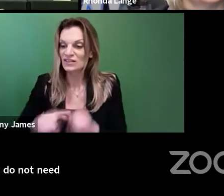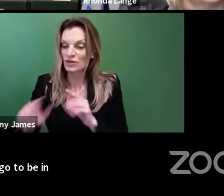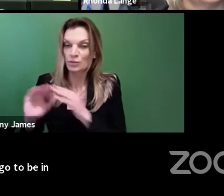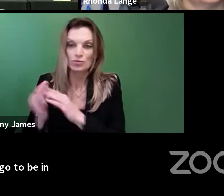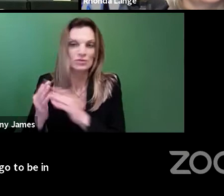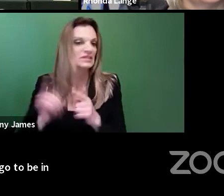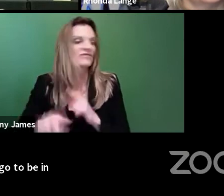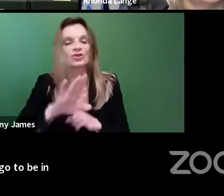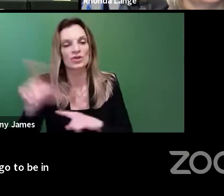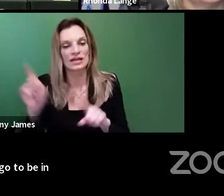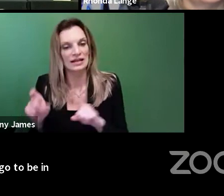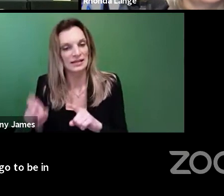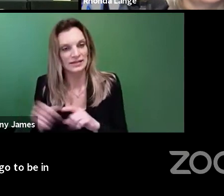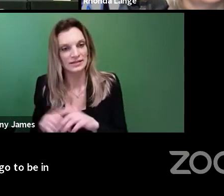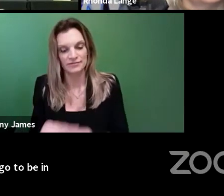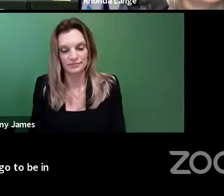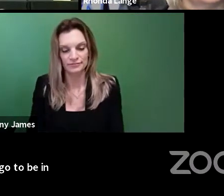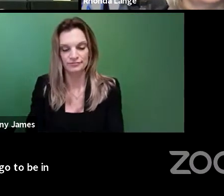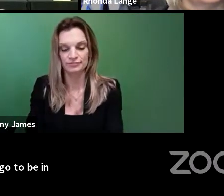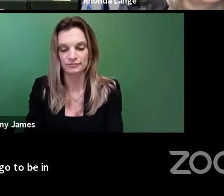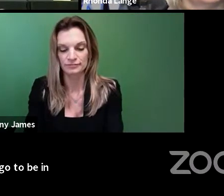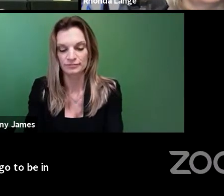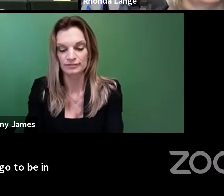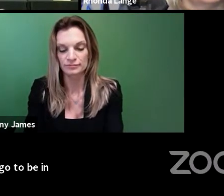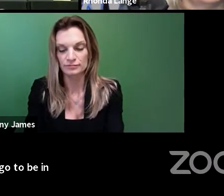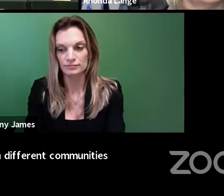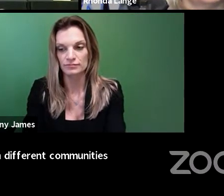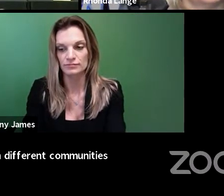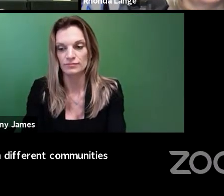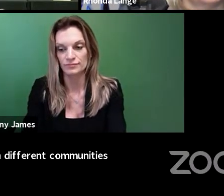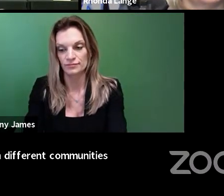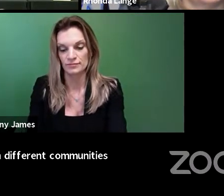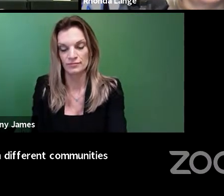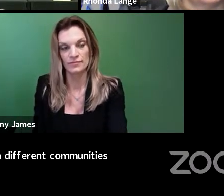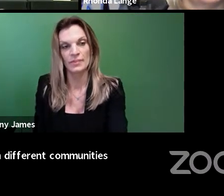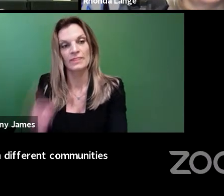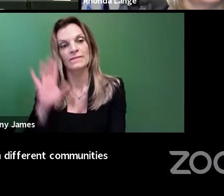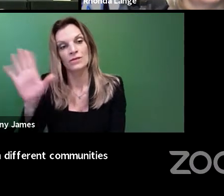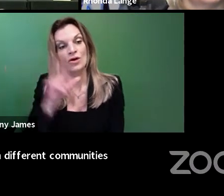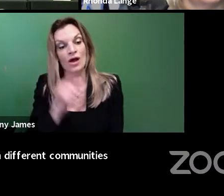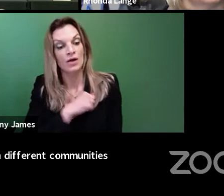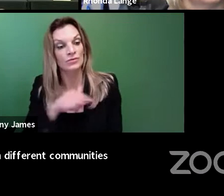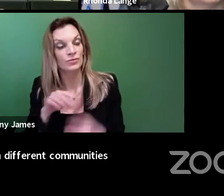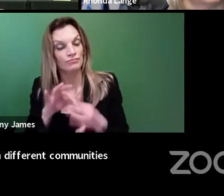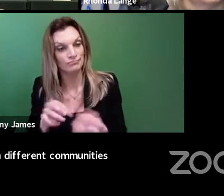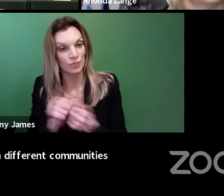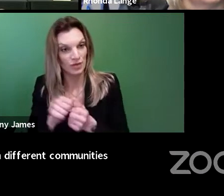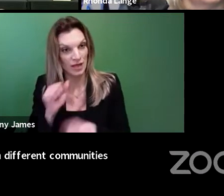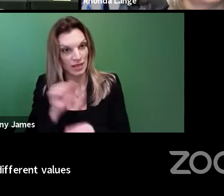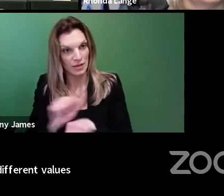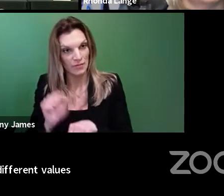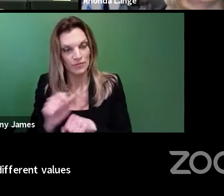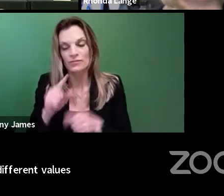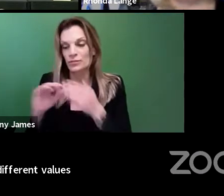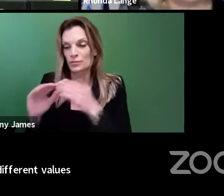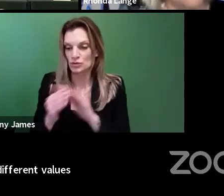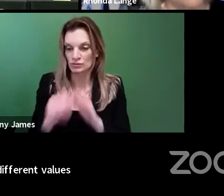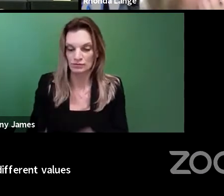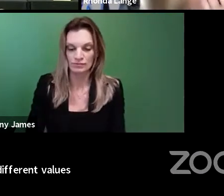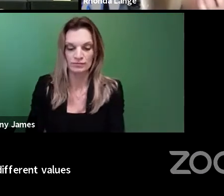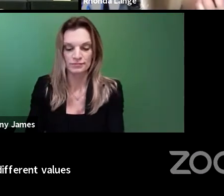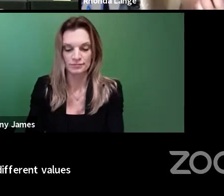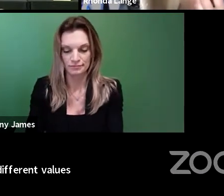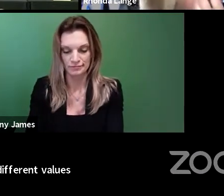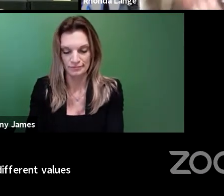needs, and they have different values and different attitudes towards labor. When you're drawing communities and you're